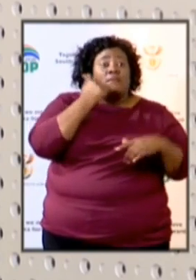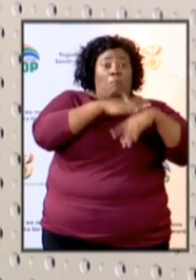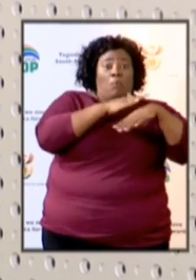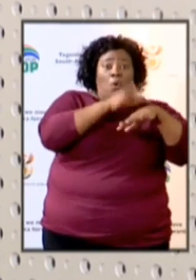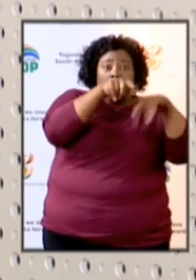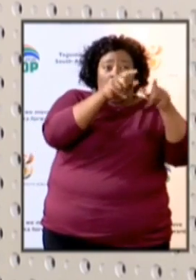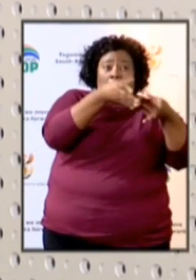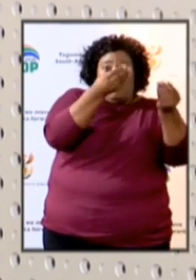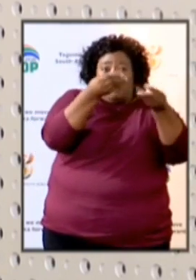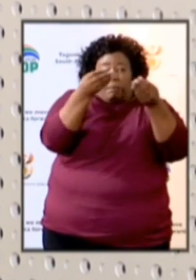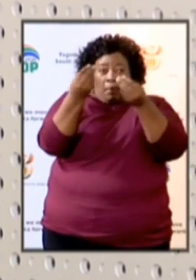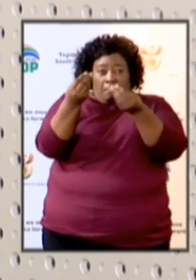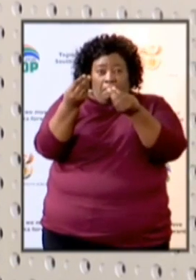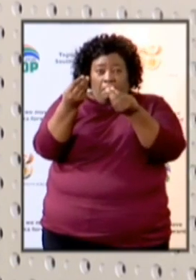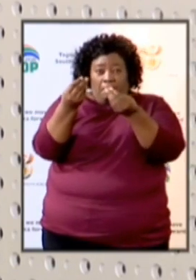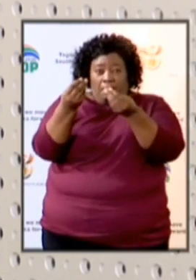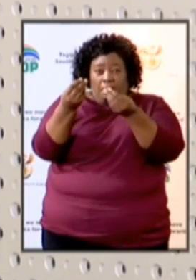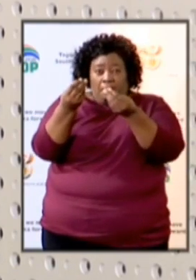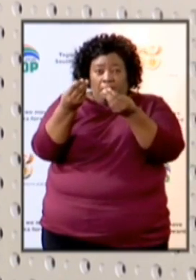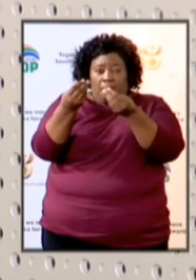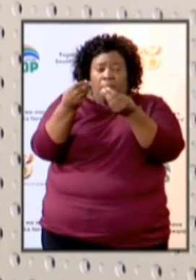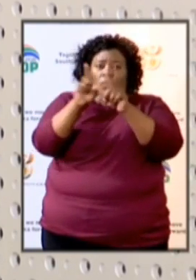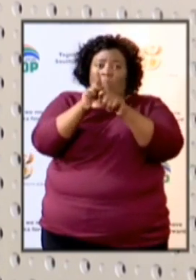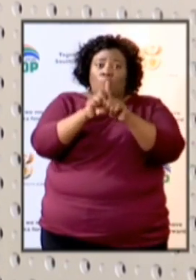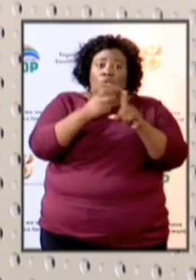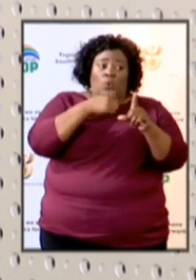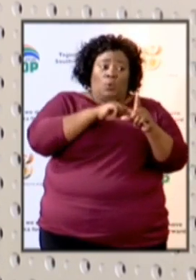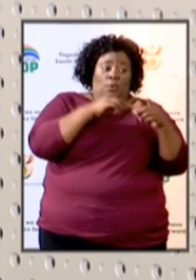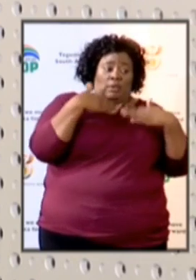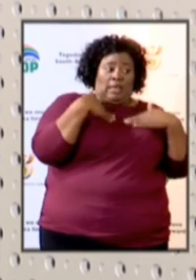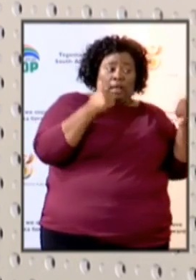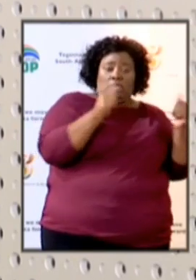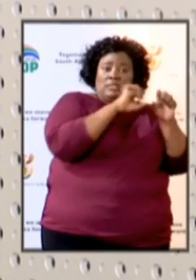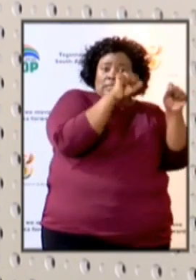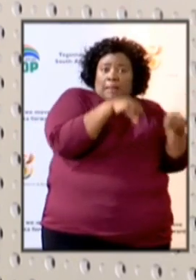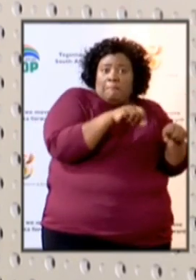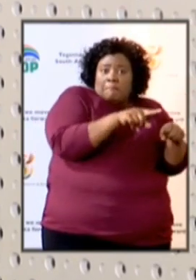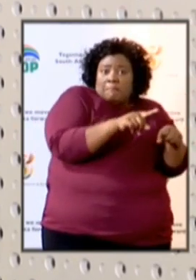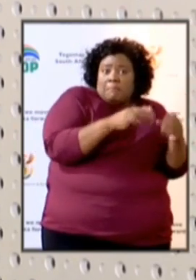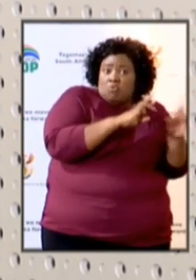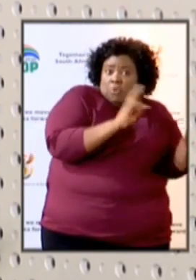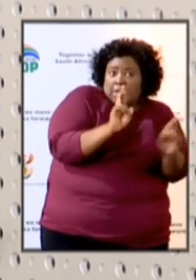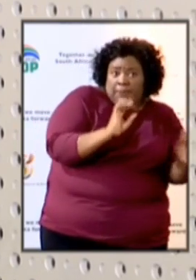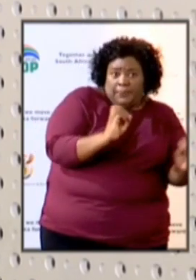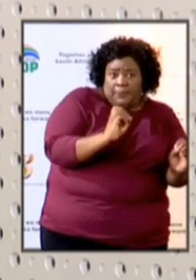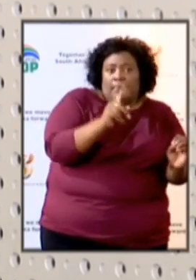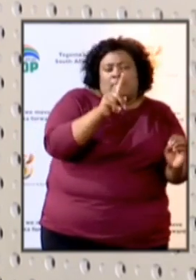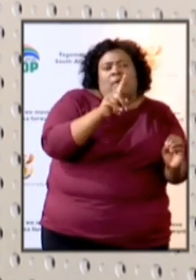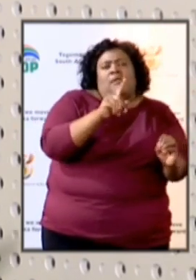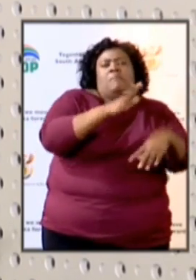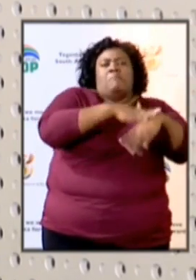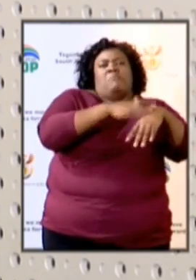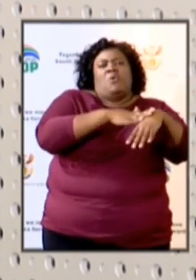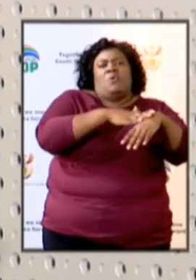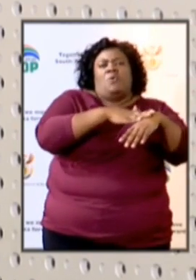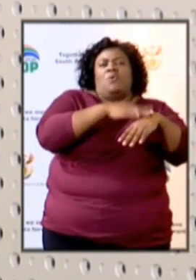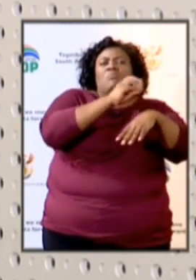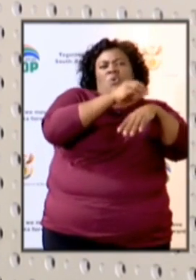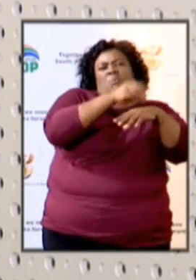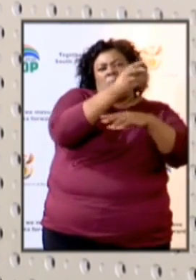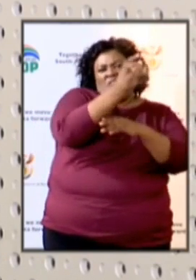the low level of readiness or capacity in the health service creates a problem. It